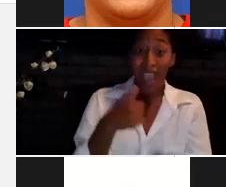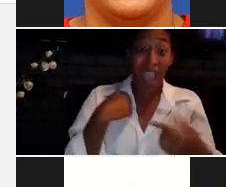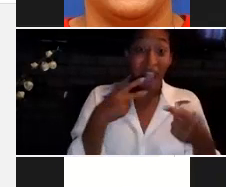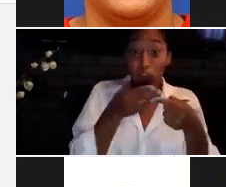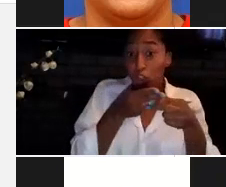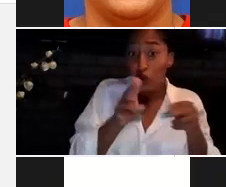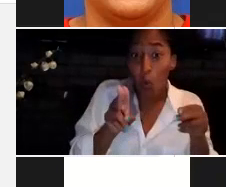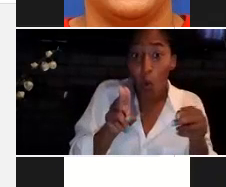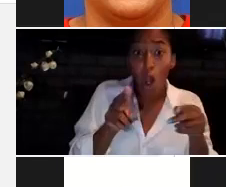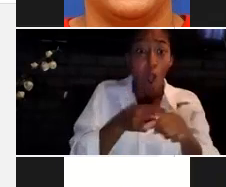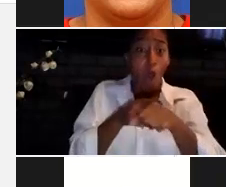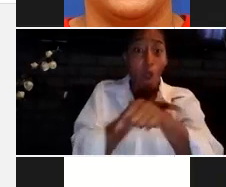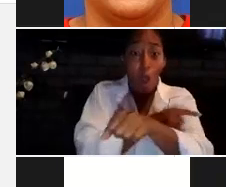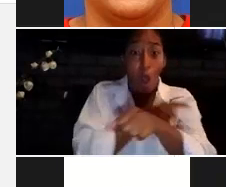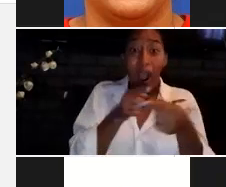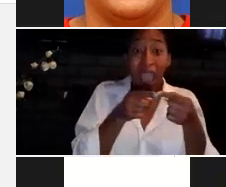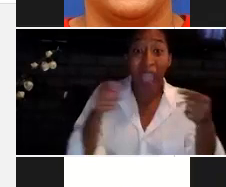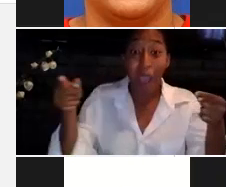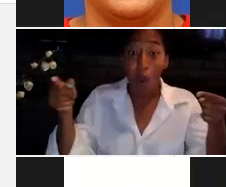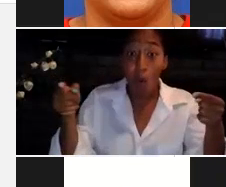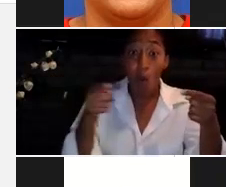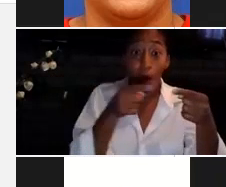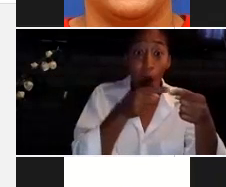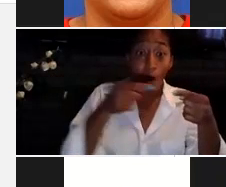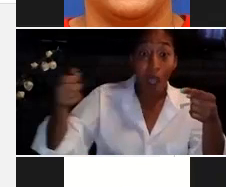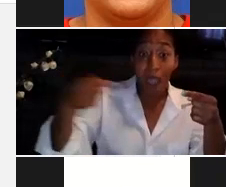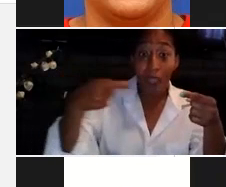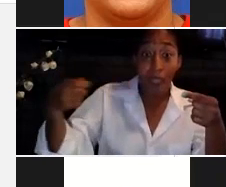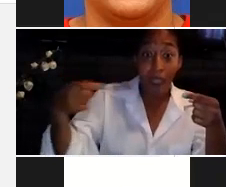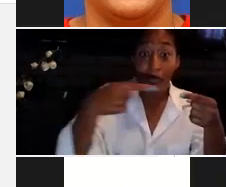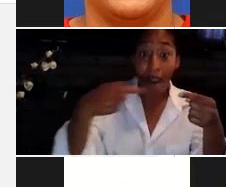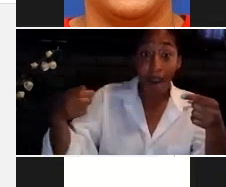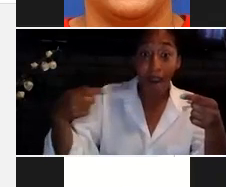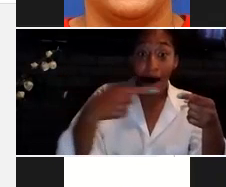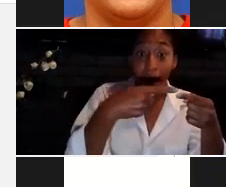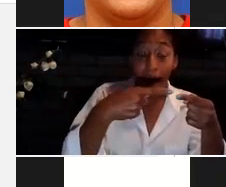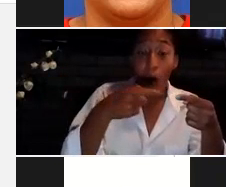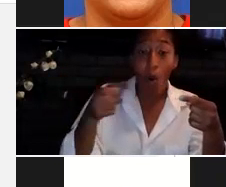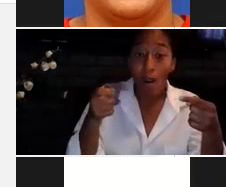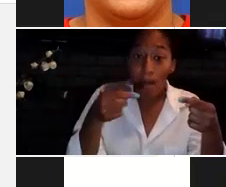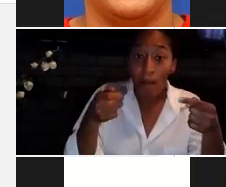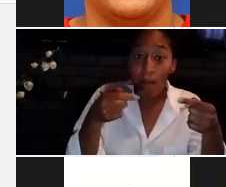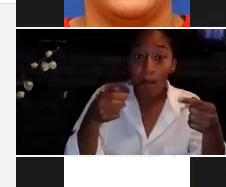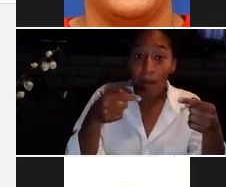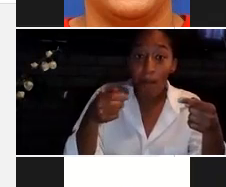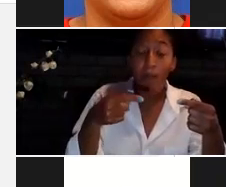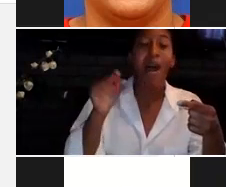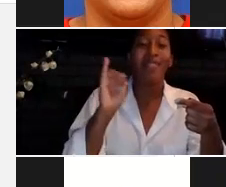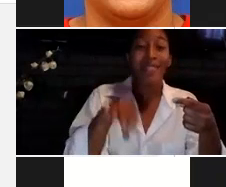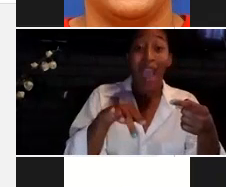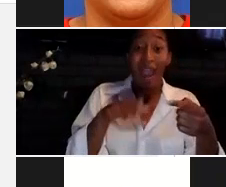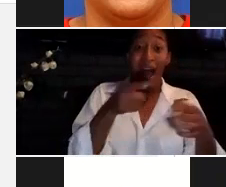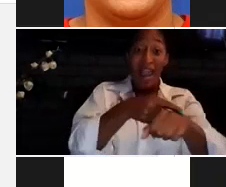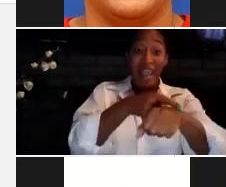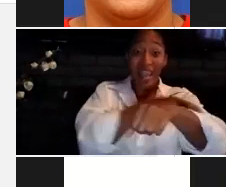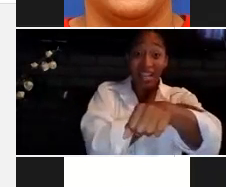use. And so the length of the arrow tells us the size or magnitude of our vector.